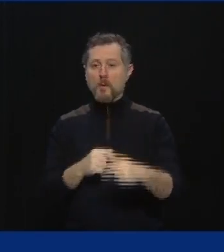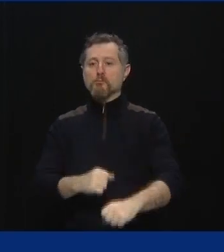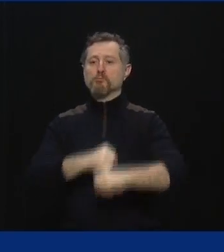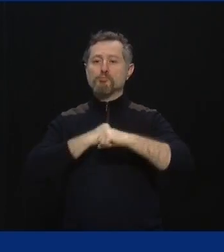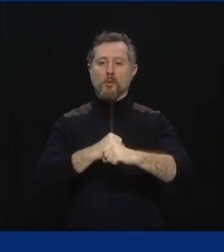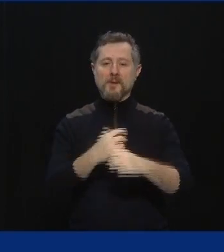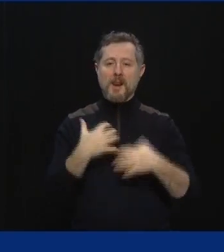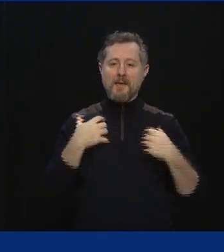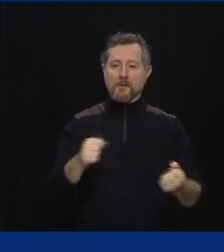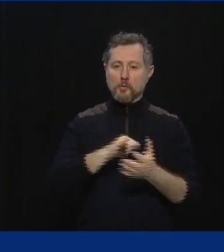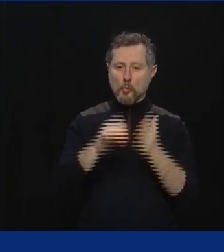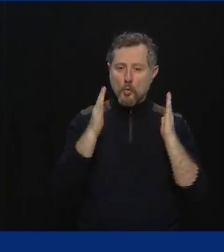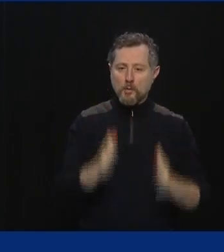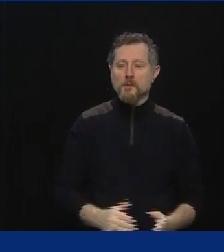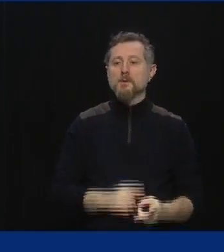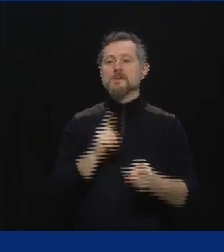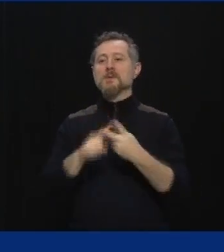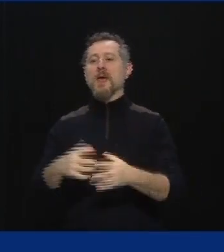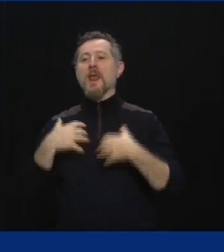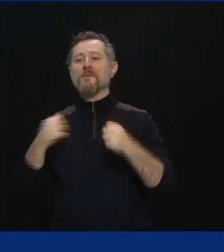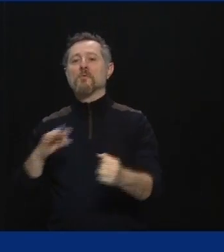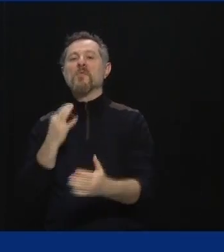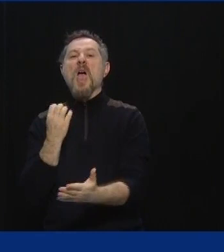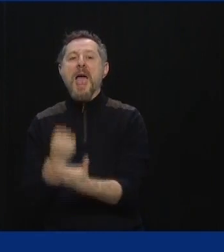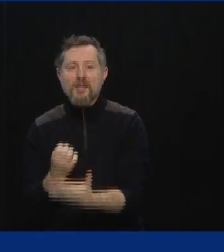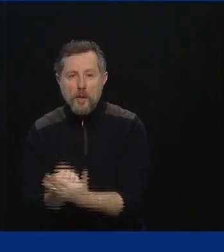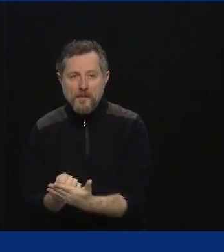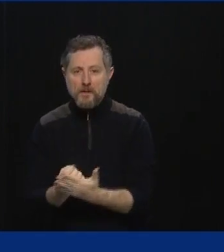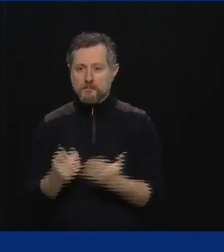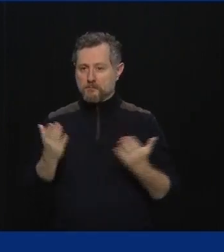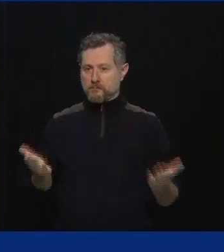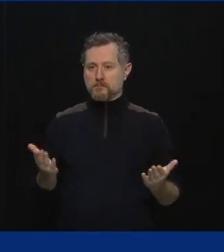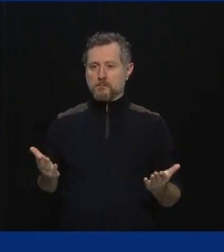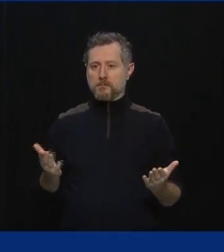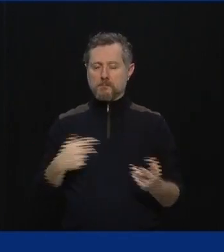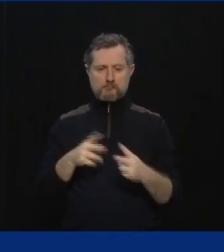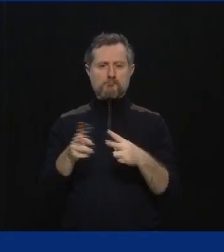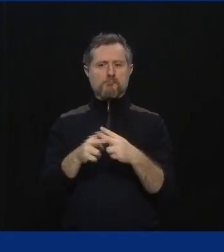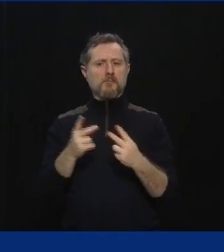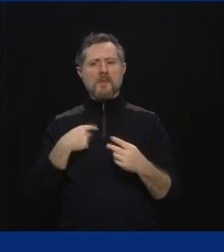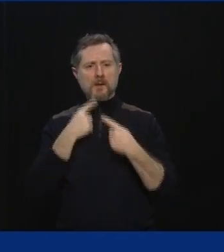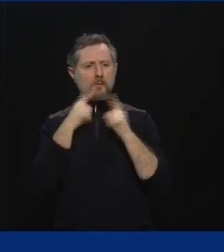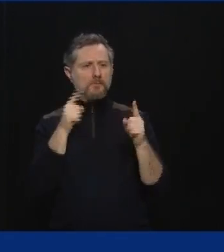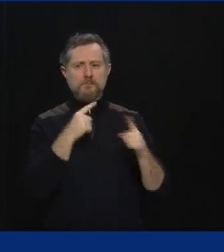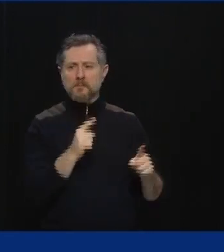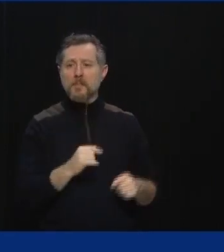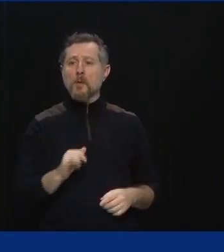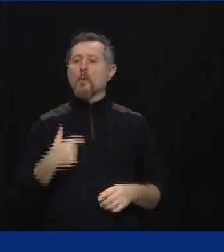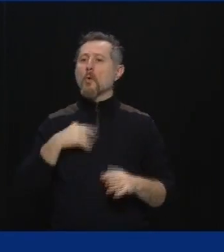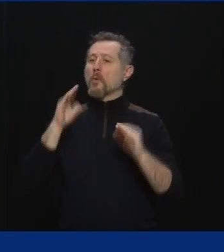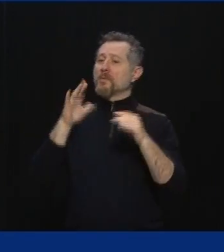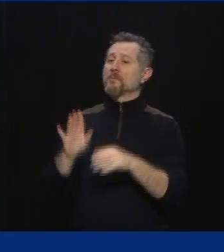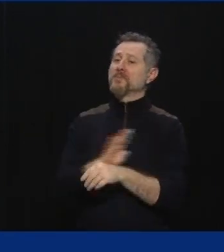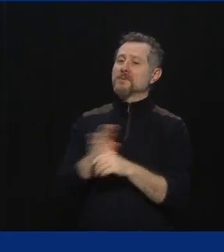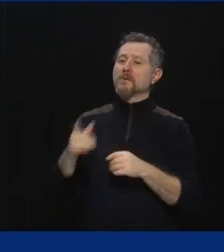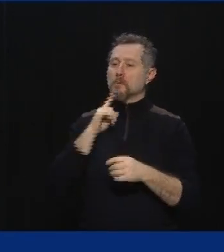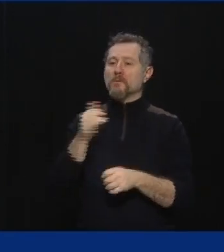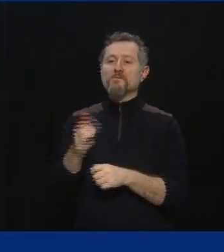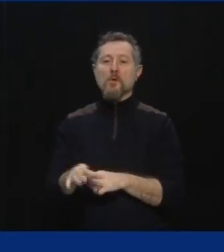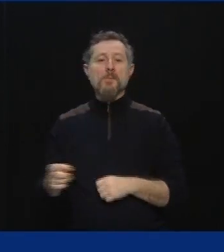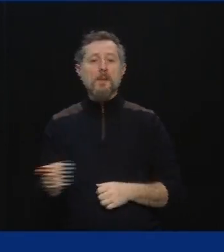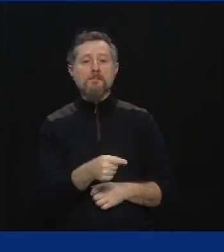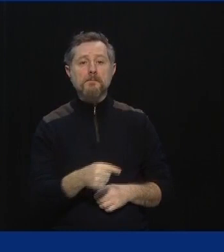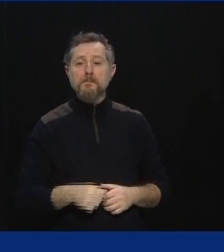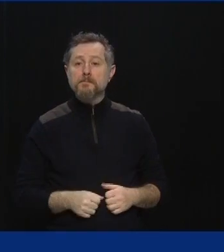health of New Yorkers and the health of the economy. And I believe we accomplished that. So I do hope that the businesses will enforce this and